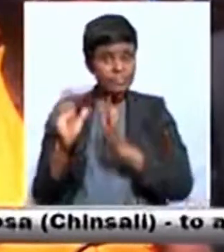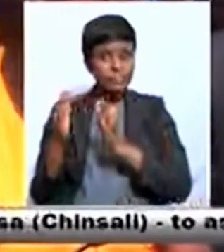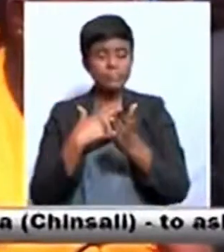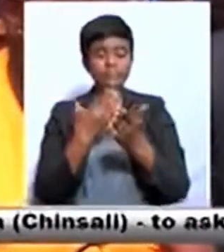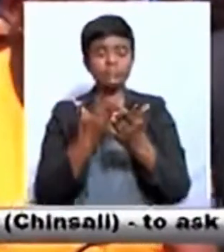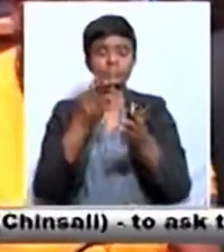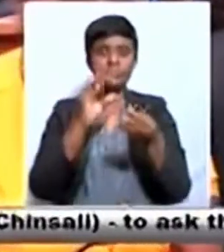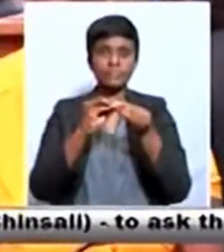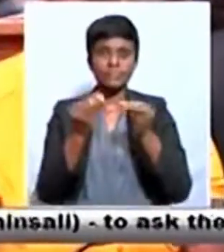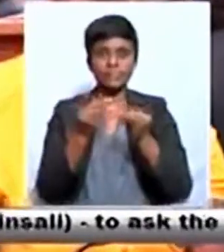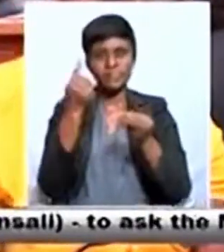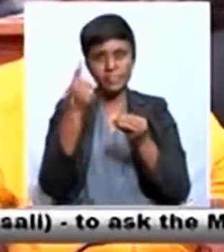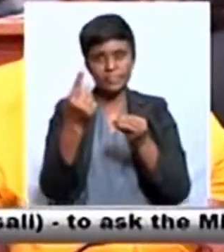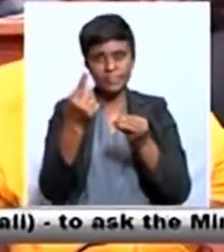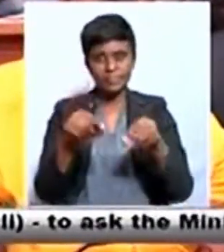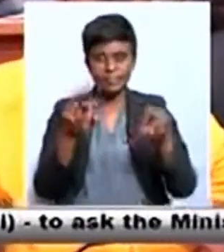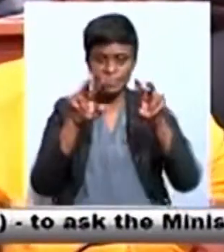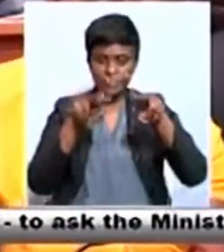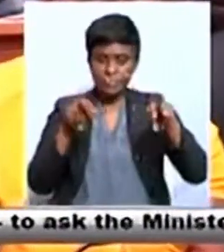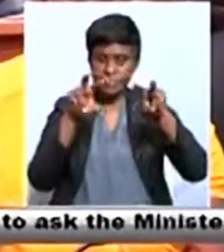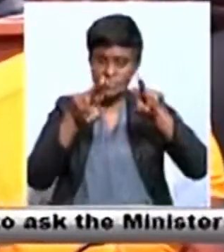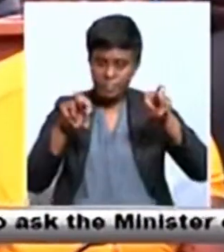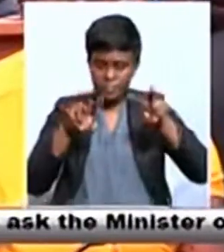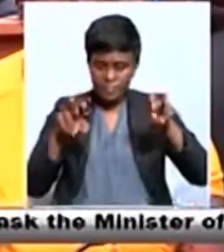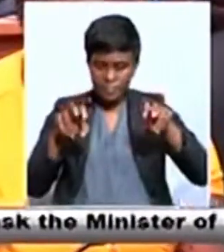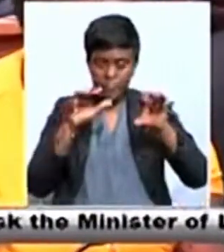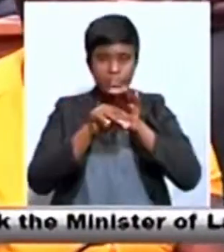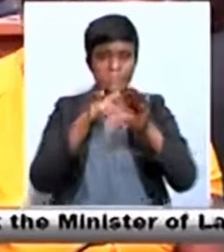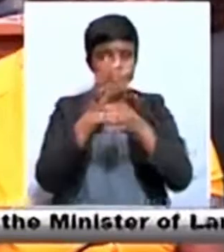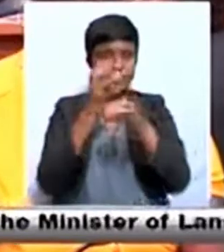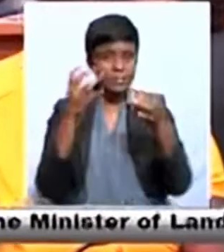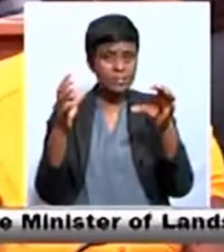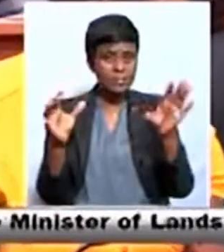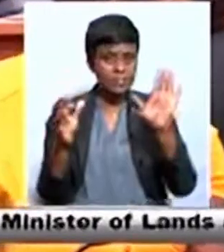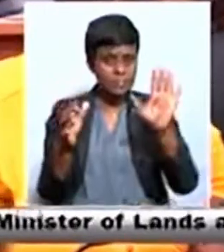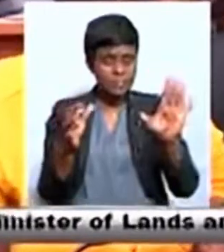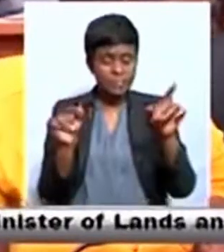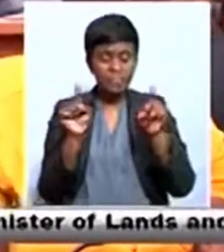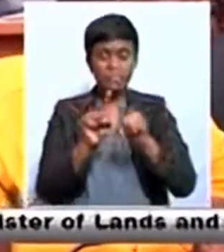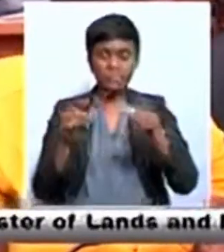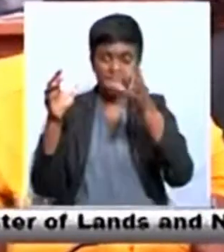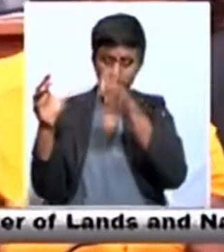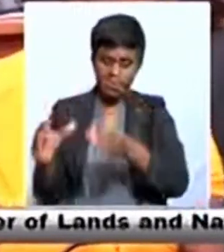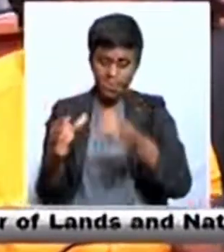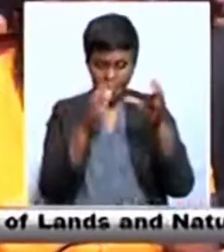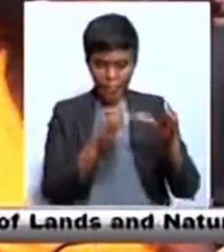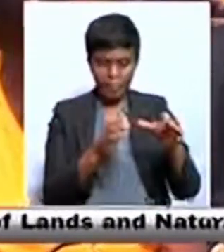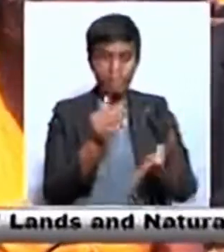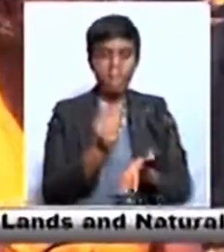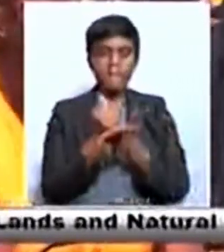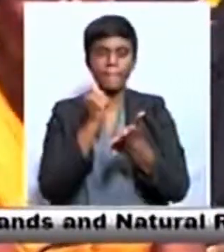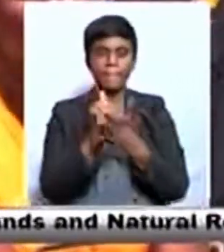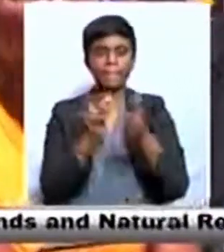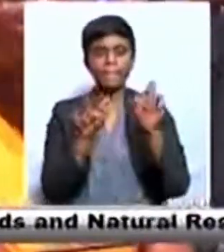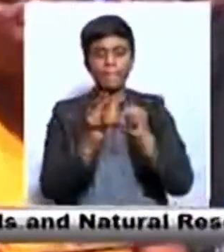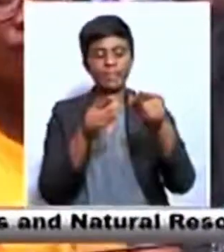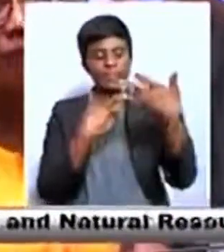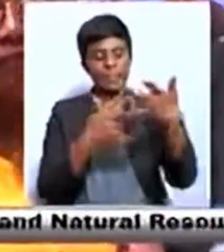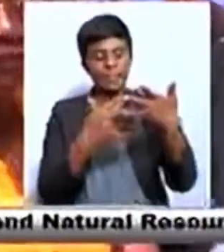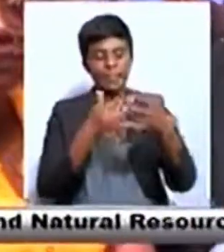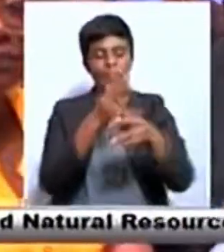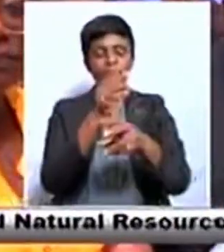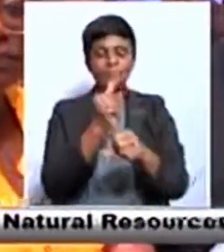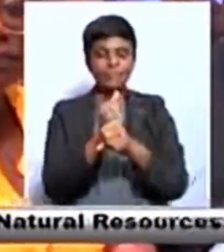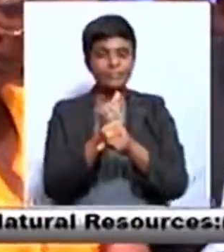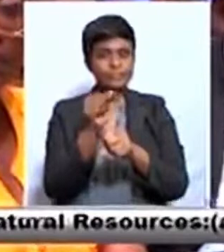1. Surveyors are on the ground in Chinsali district, beaconing areas in order to facilitate title acquisition.